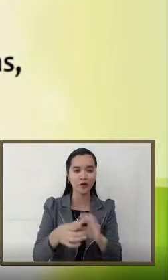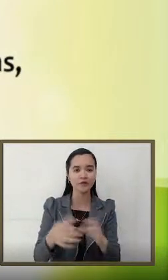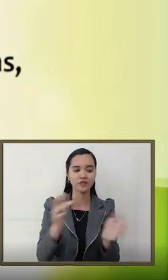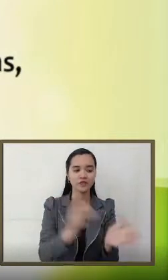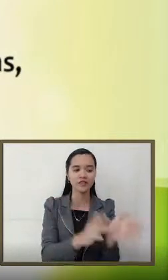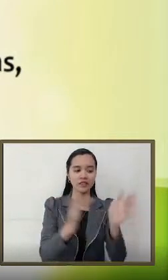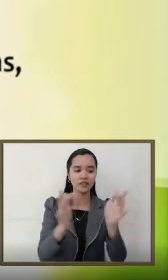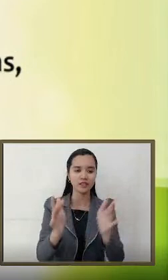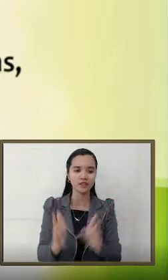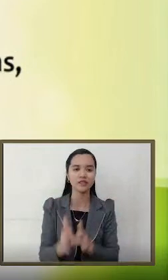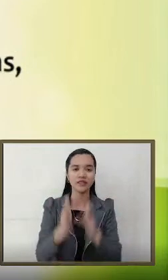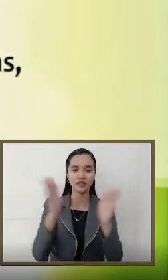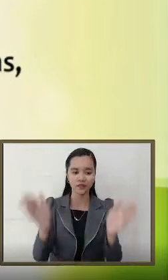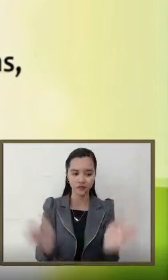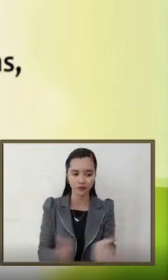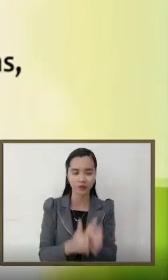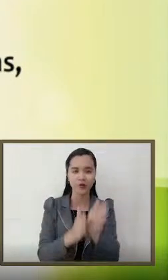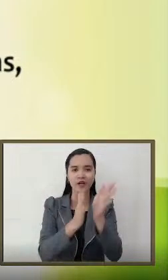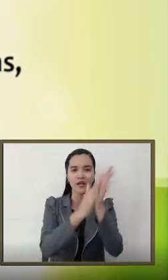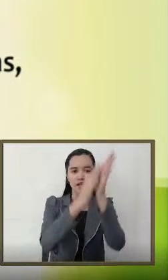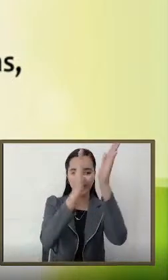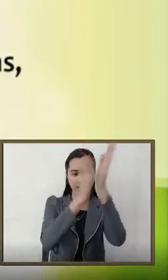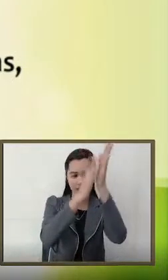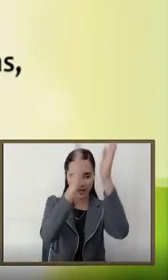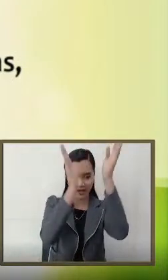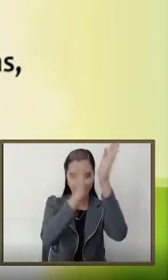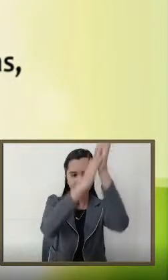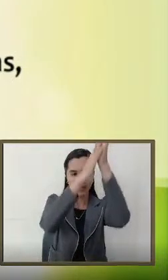of Jesus,